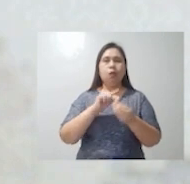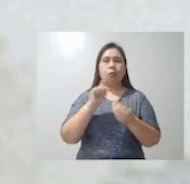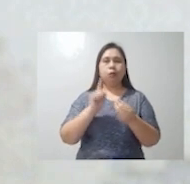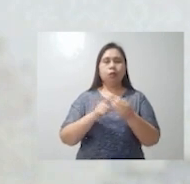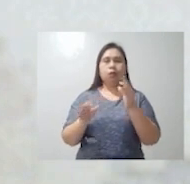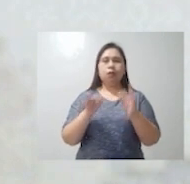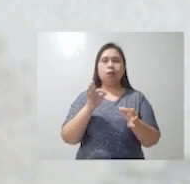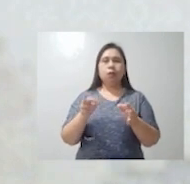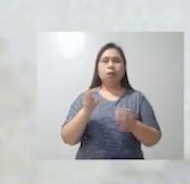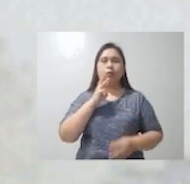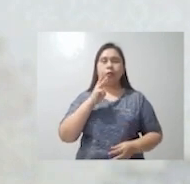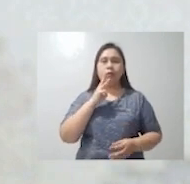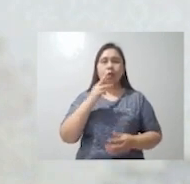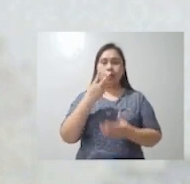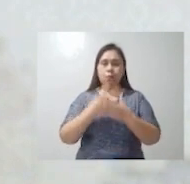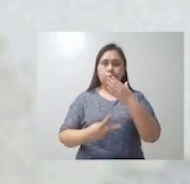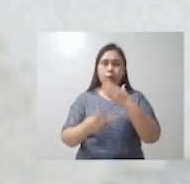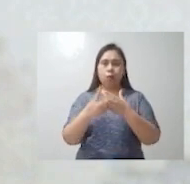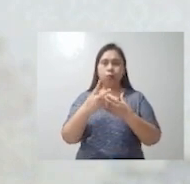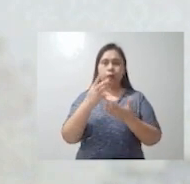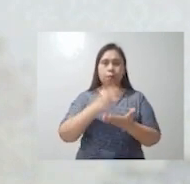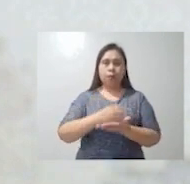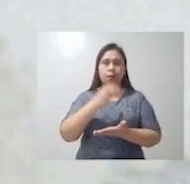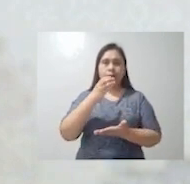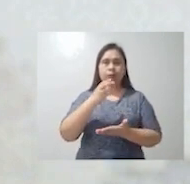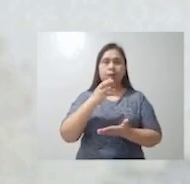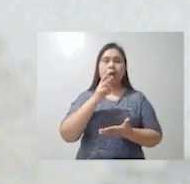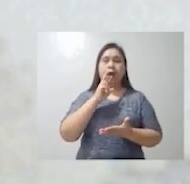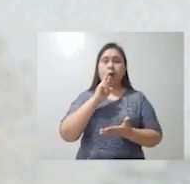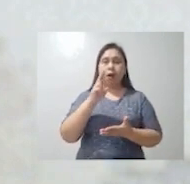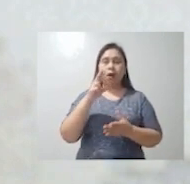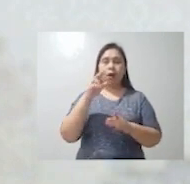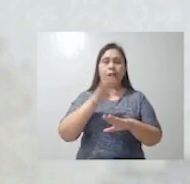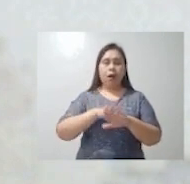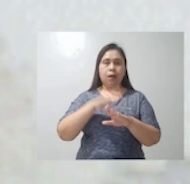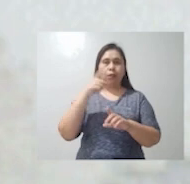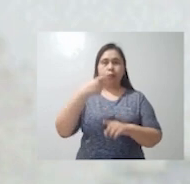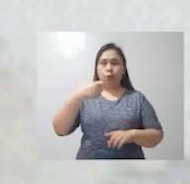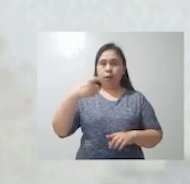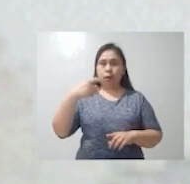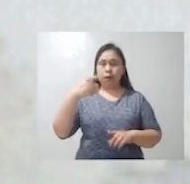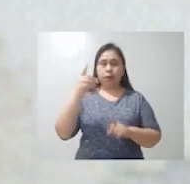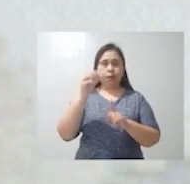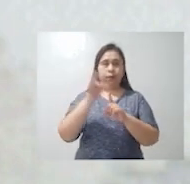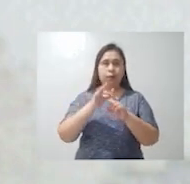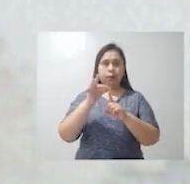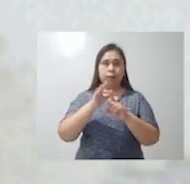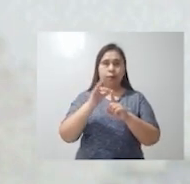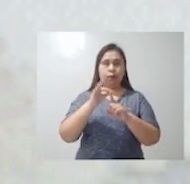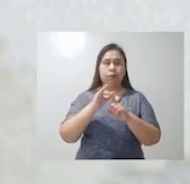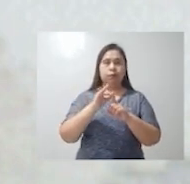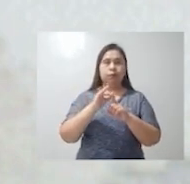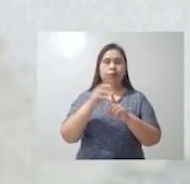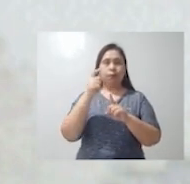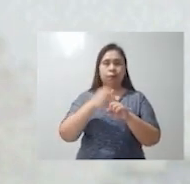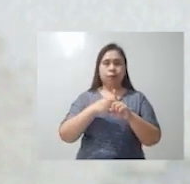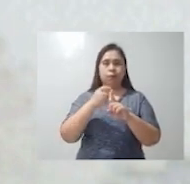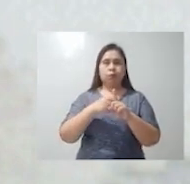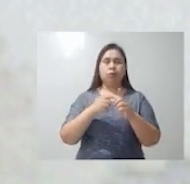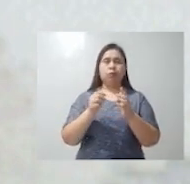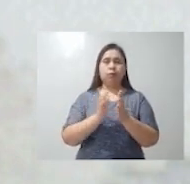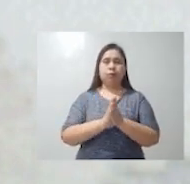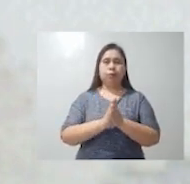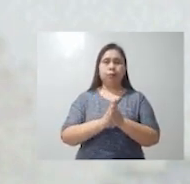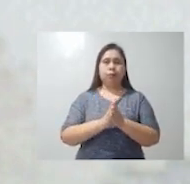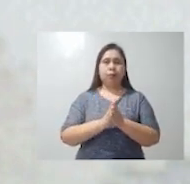the water in both beakers are at 100 degrees Celsius? Which of the two beakers will cool off quicker?